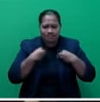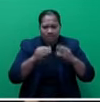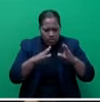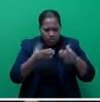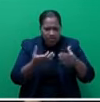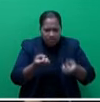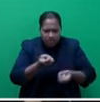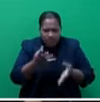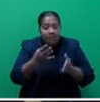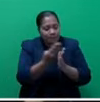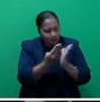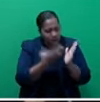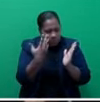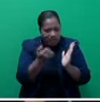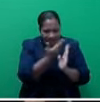come,